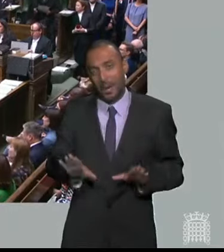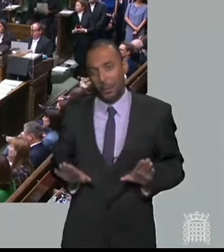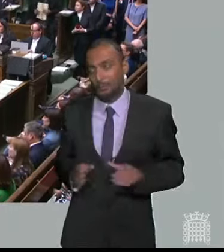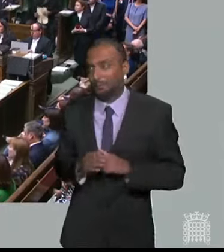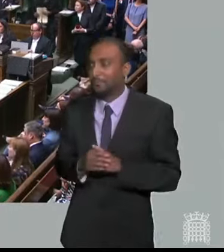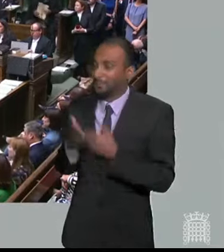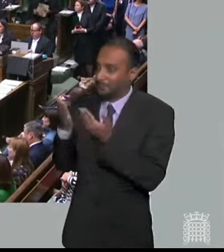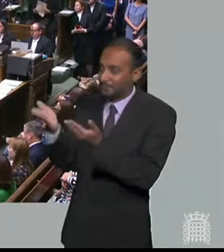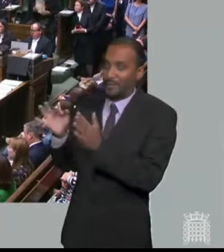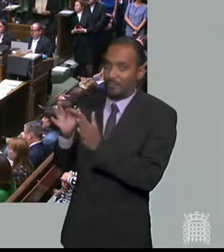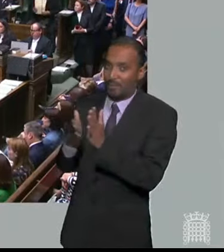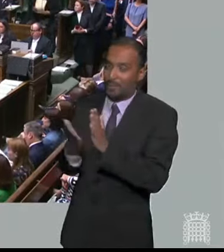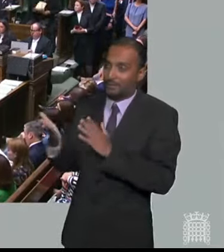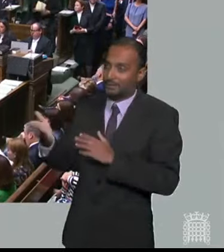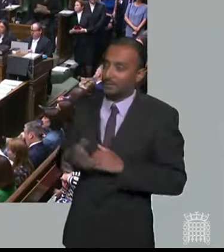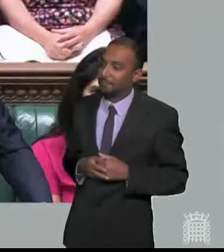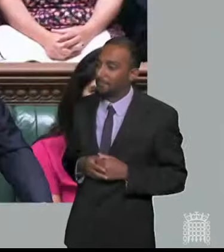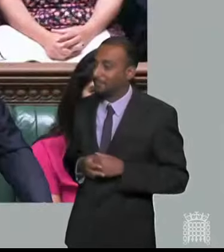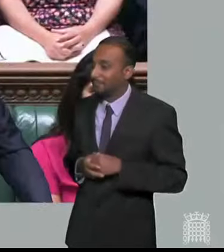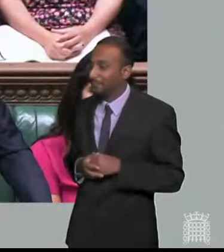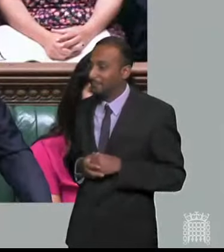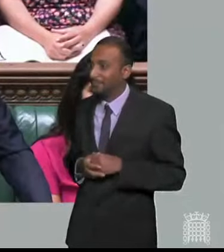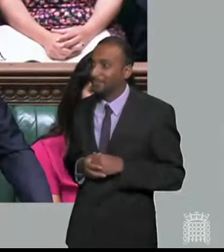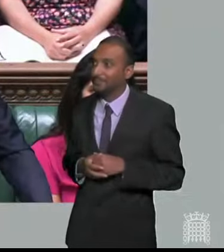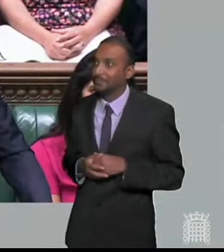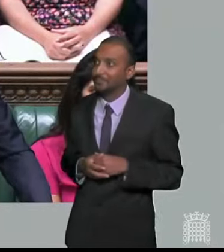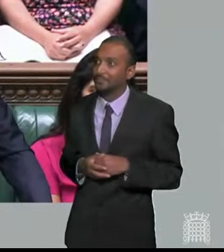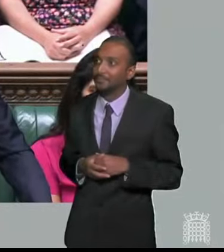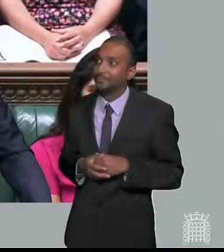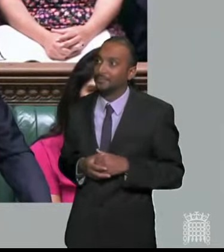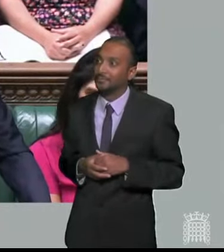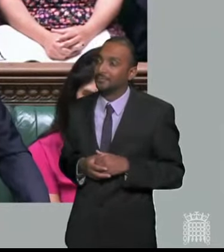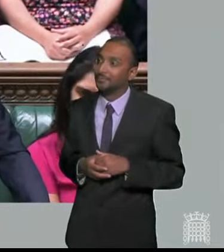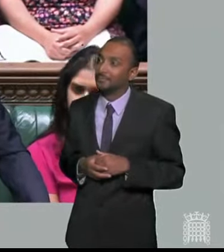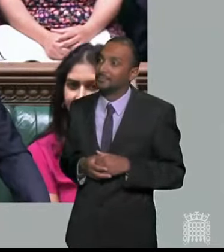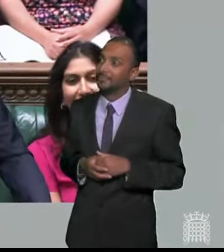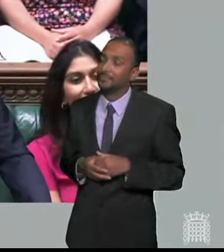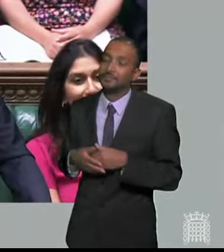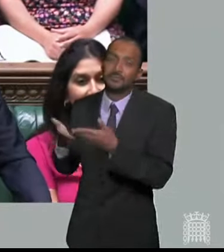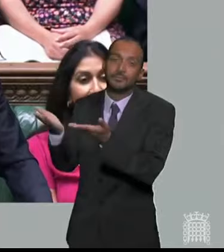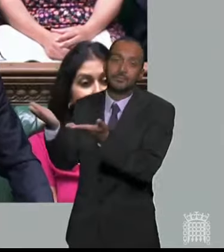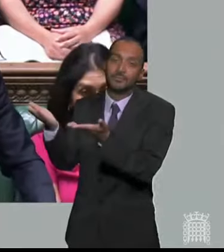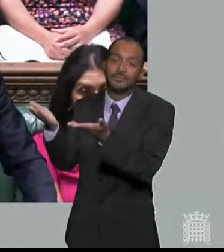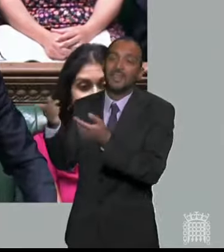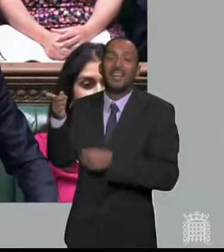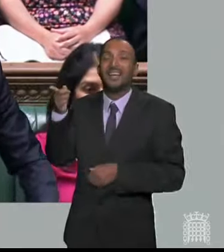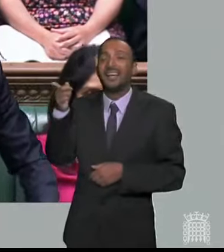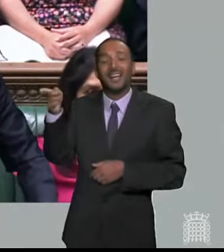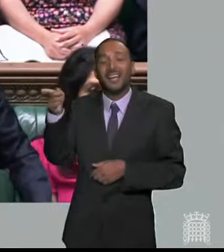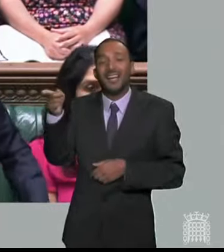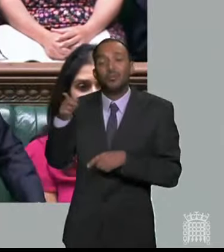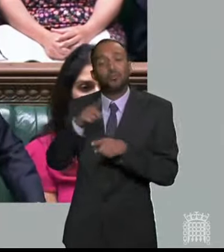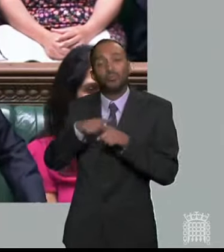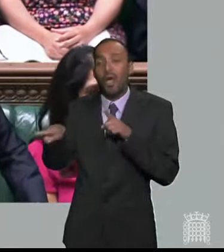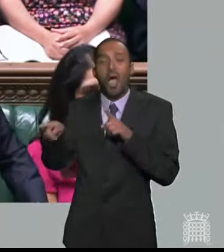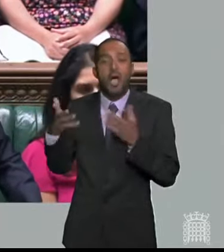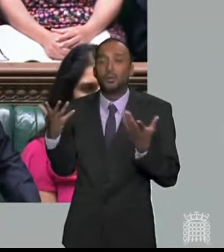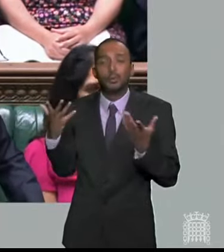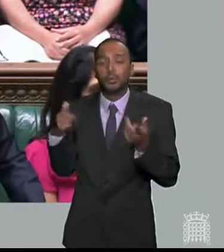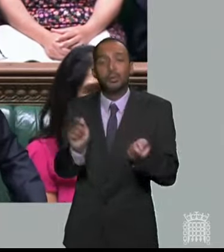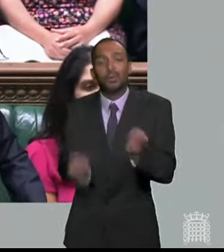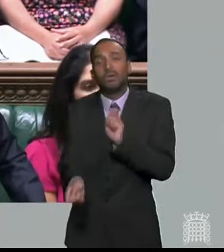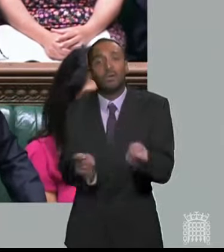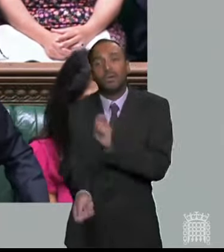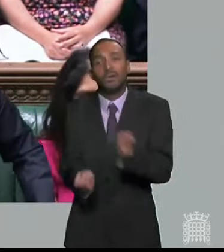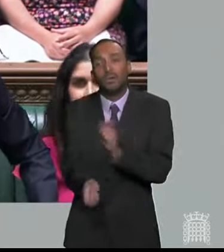Well, Mr. Speaker, this is exactly the kind of political opportunism that we've come... Exactly the kind